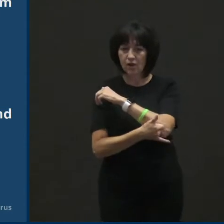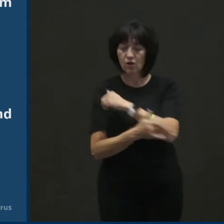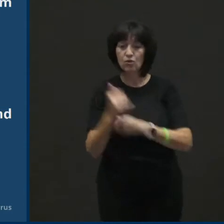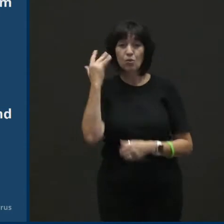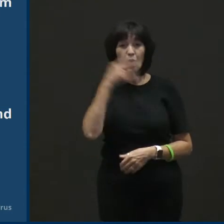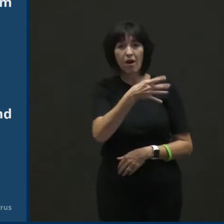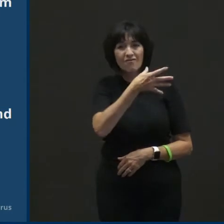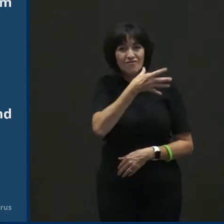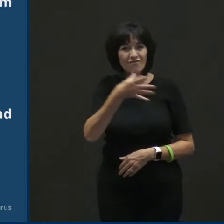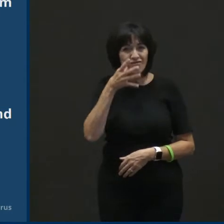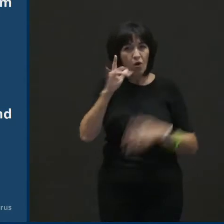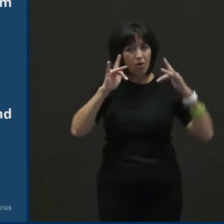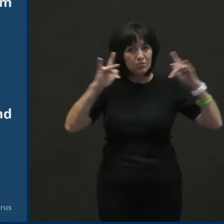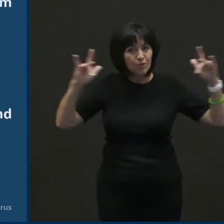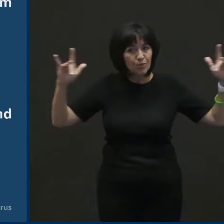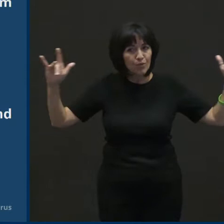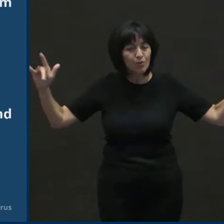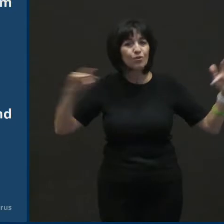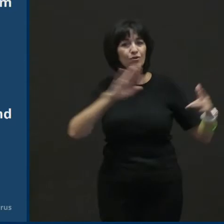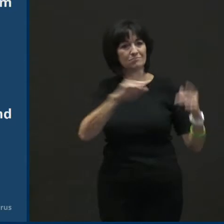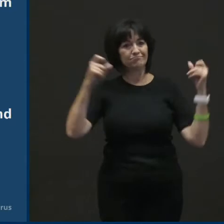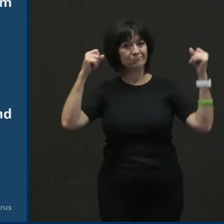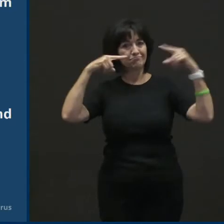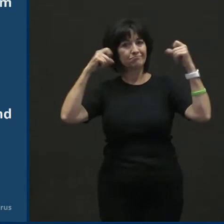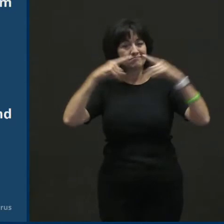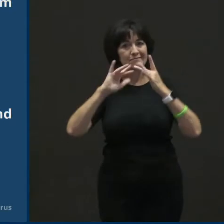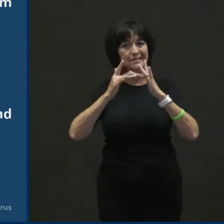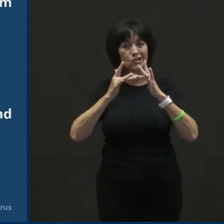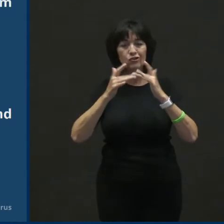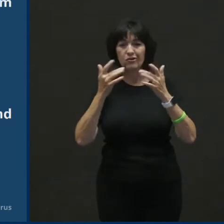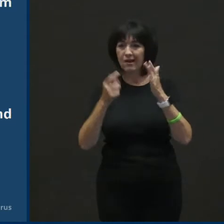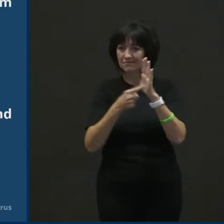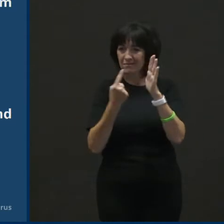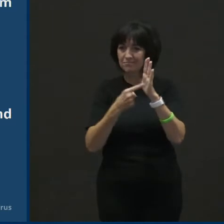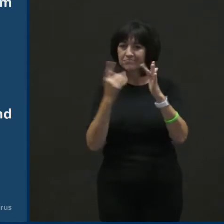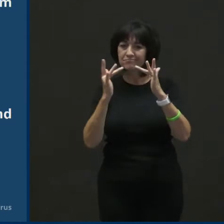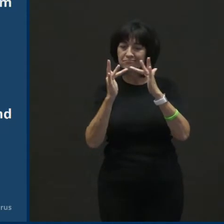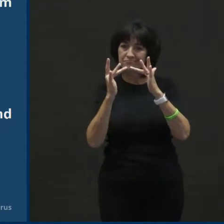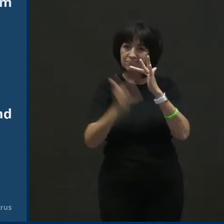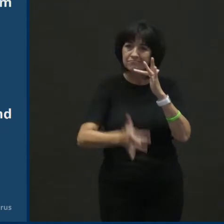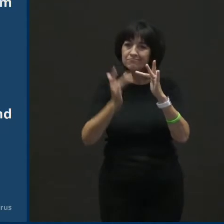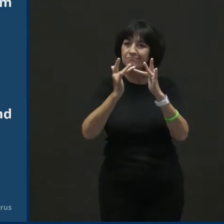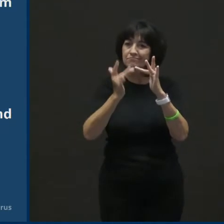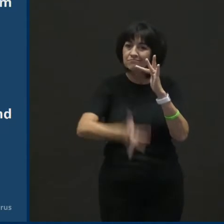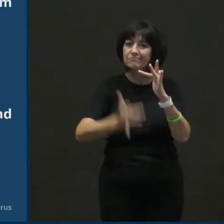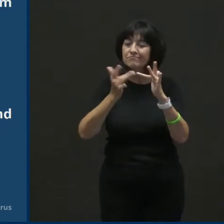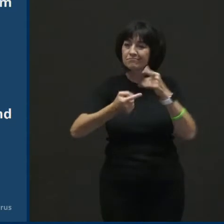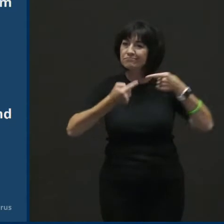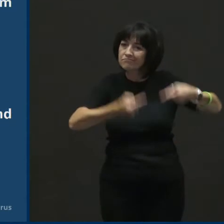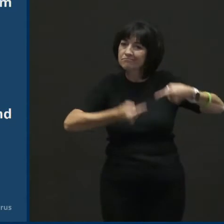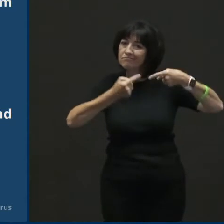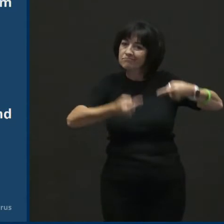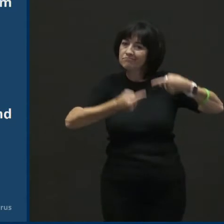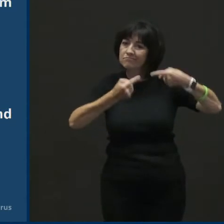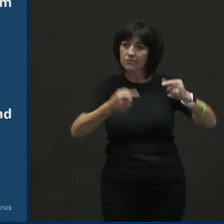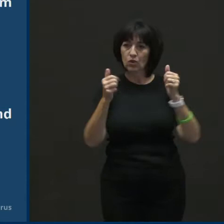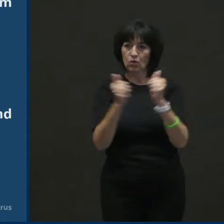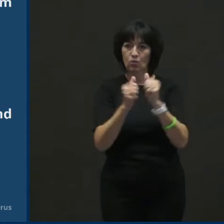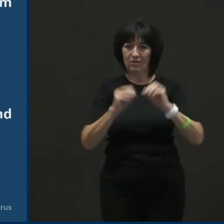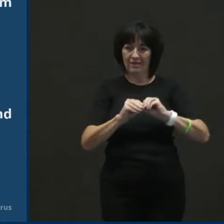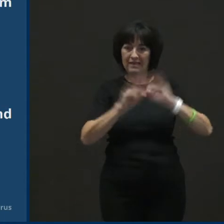populated areas of our state. We've already started to do this there and have already